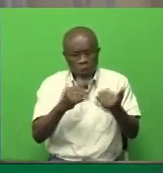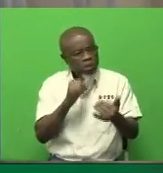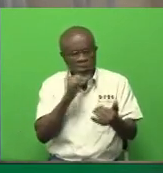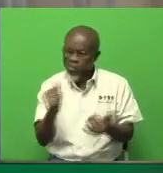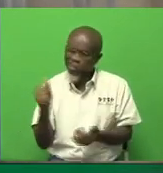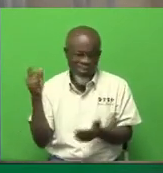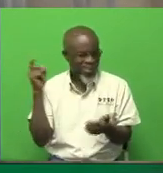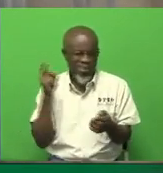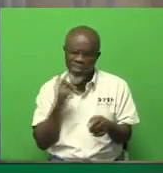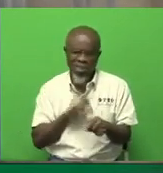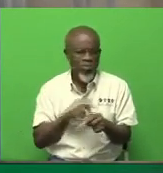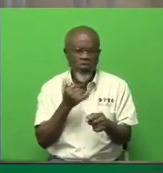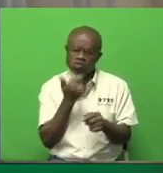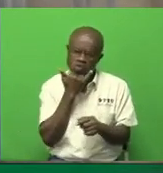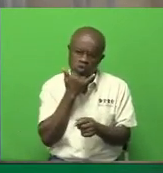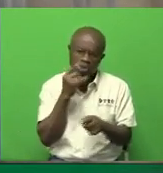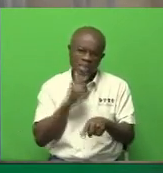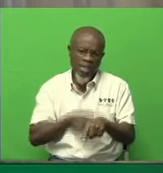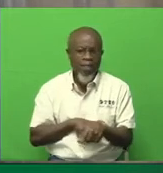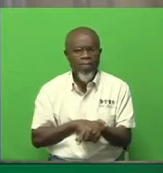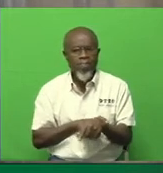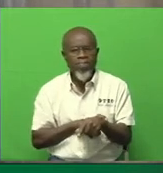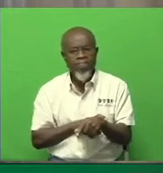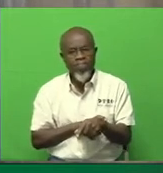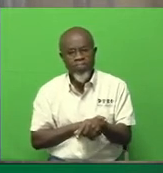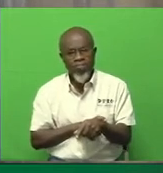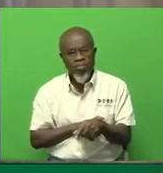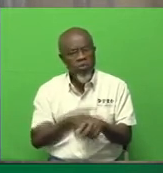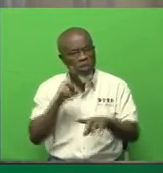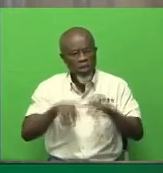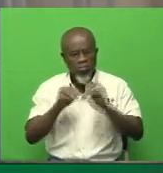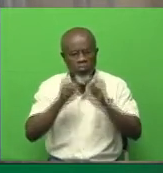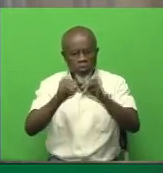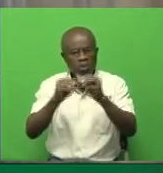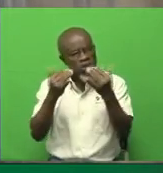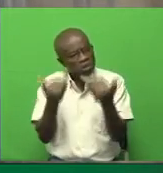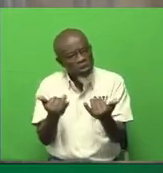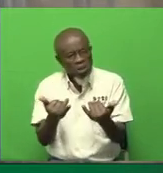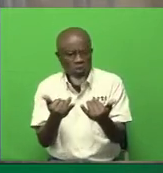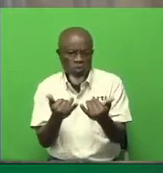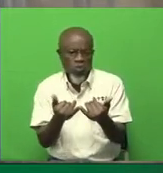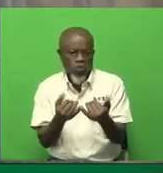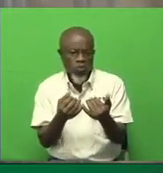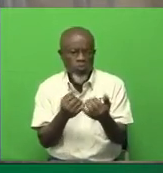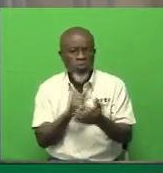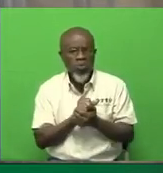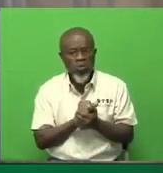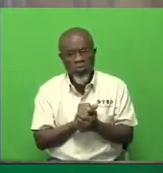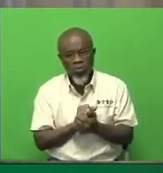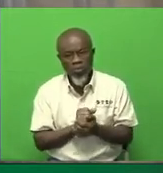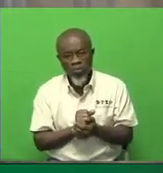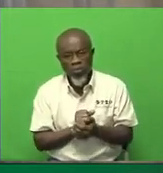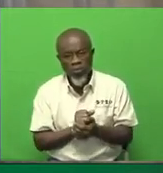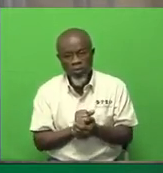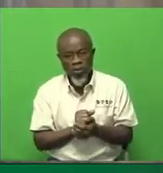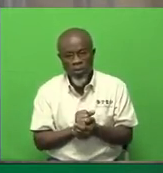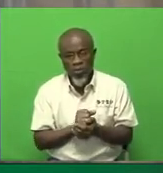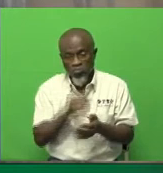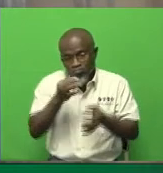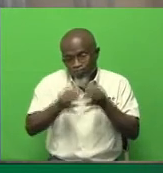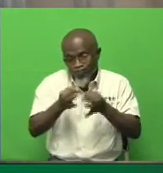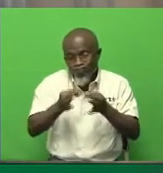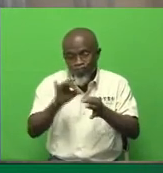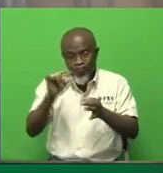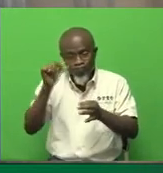now is not the time to implement the property tax and therefore if the government had